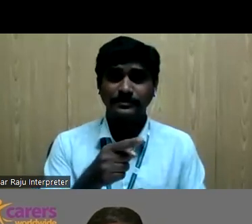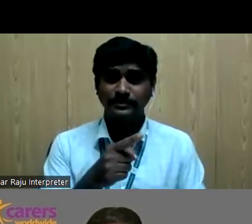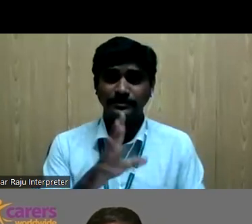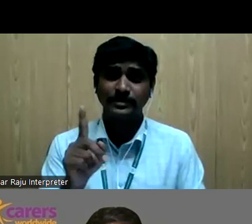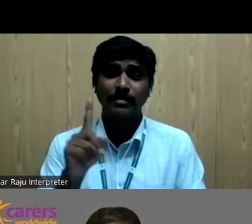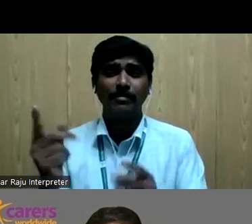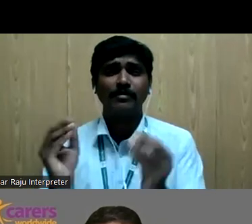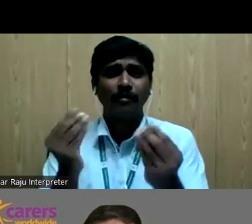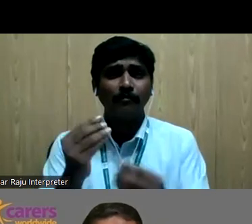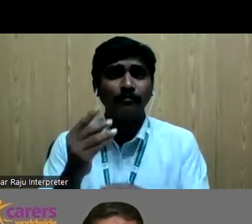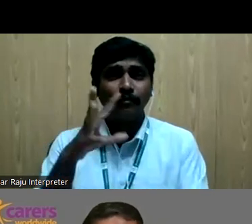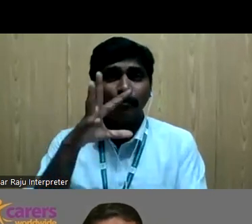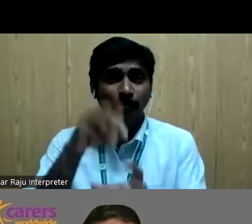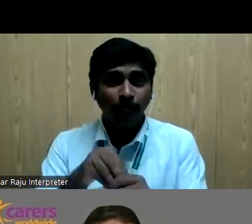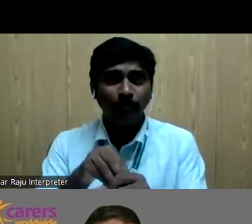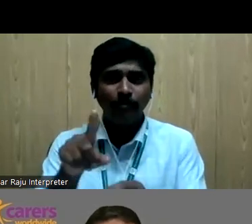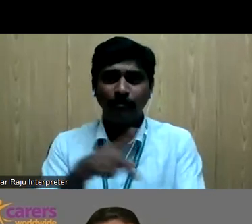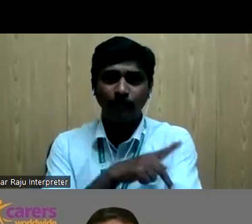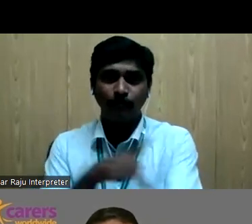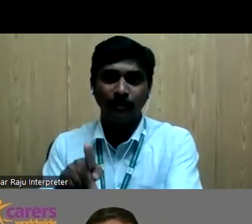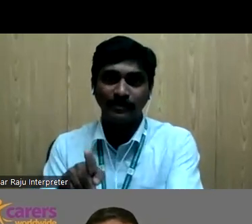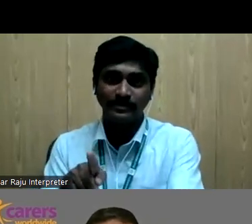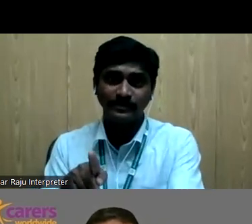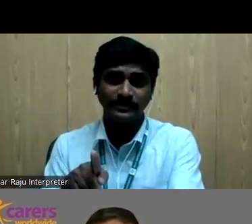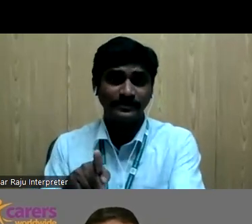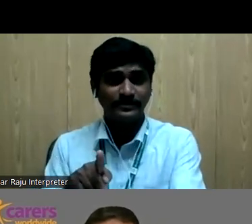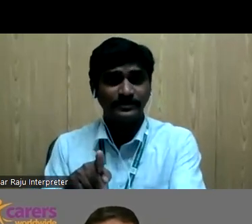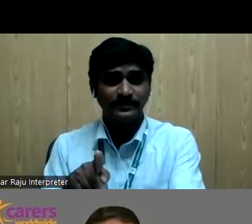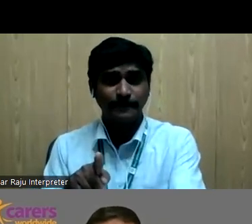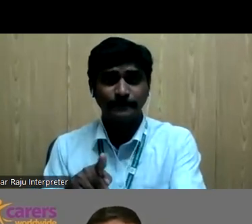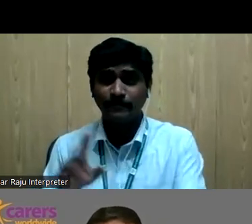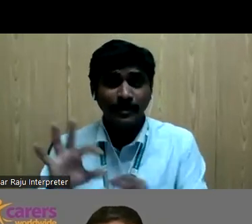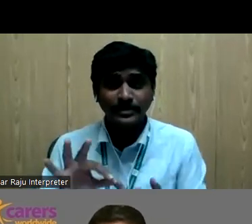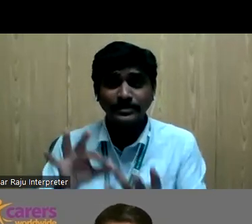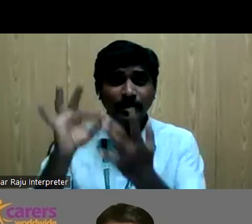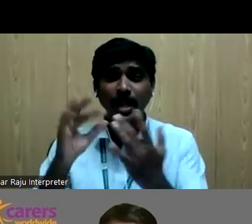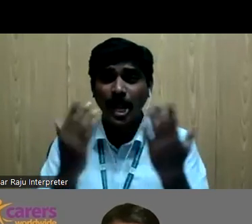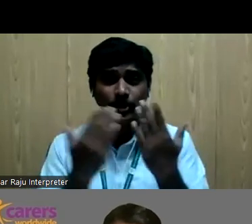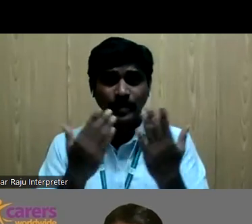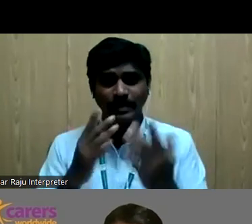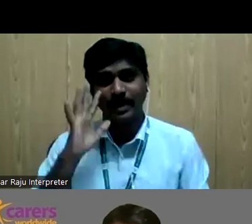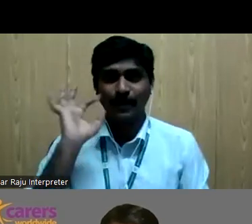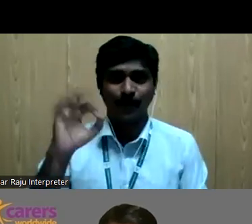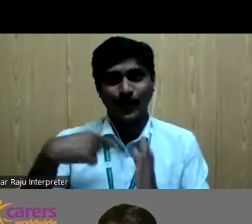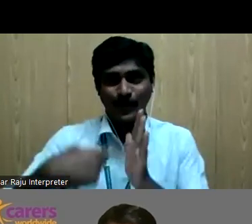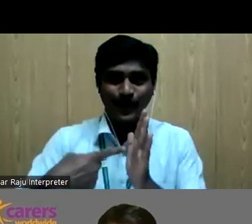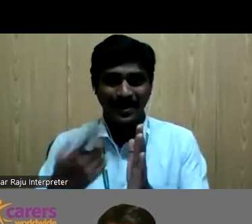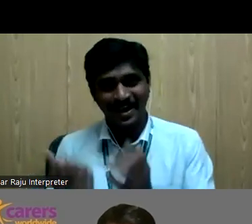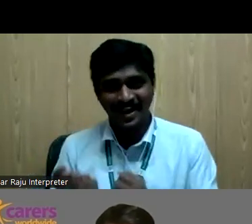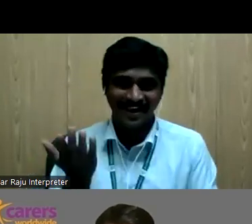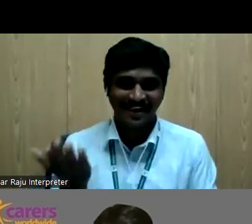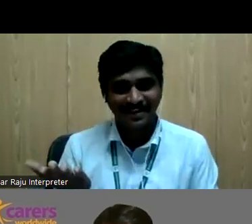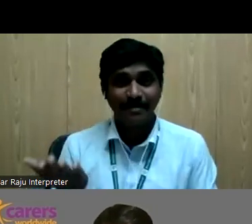professionals also more important, because the special educators play a very important role, and the